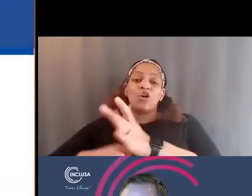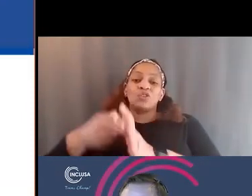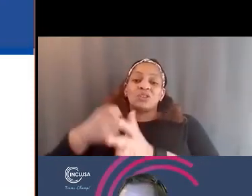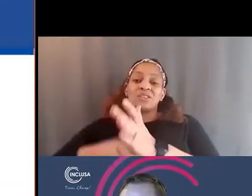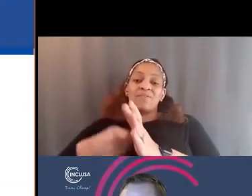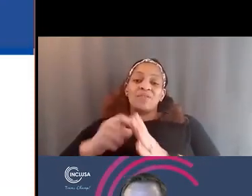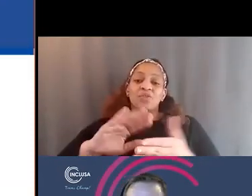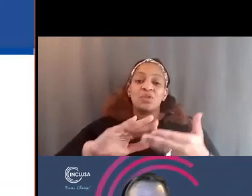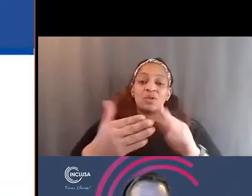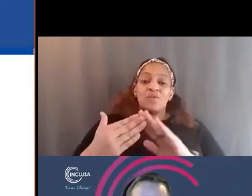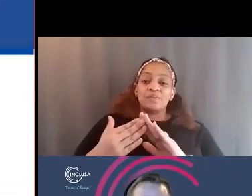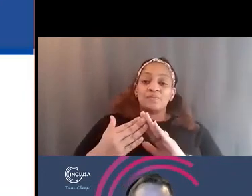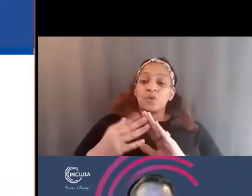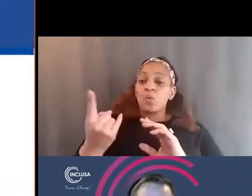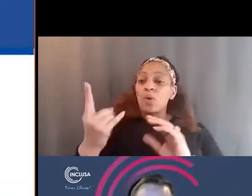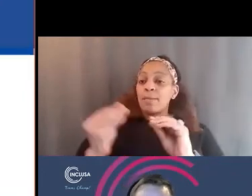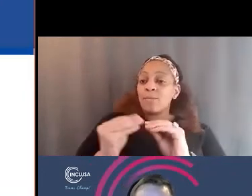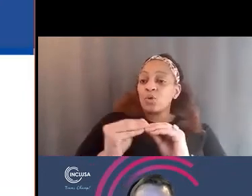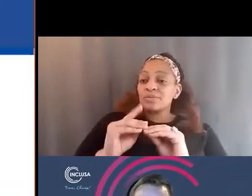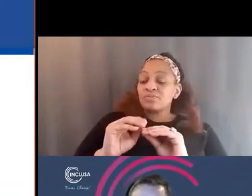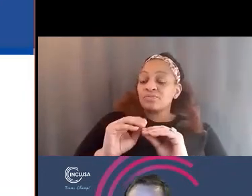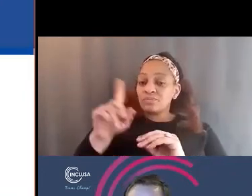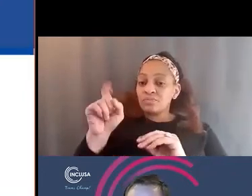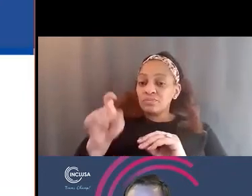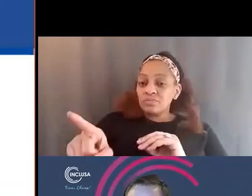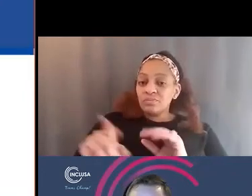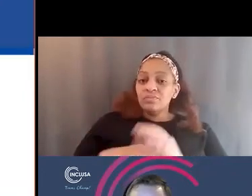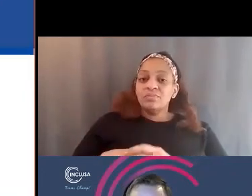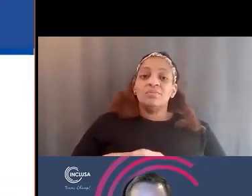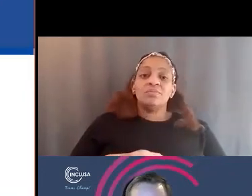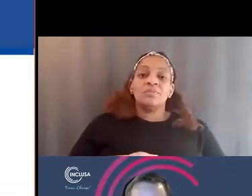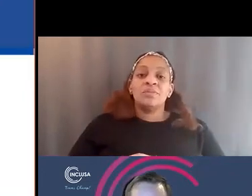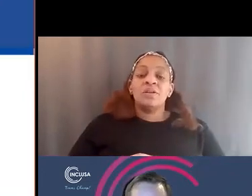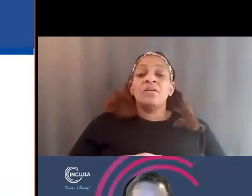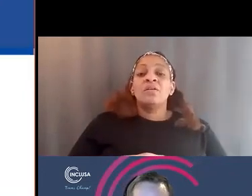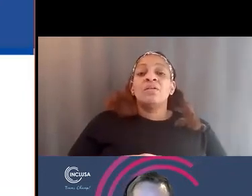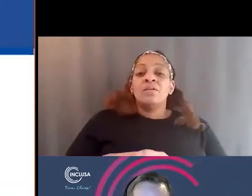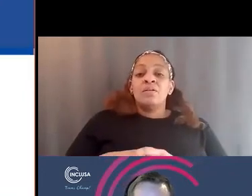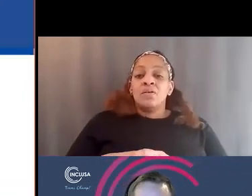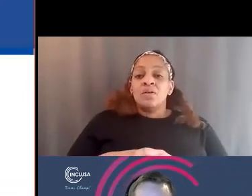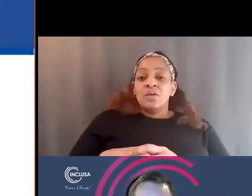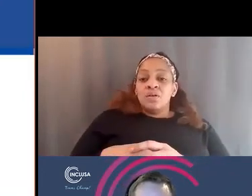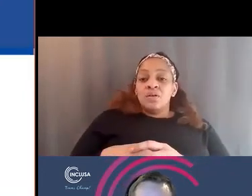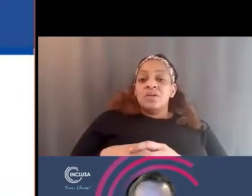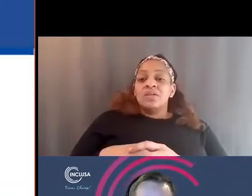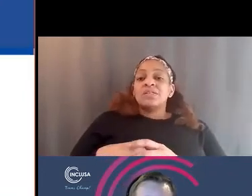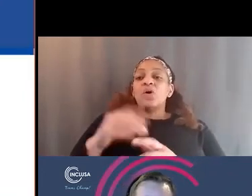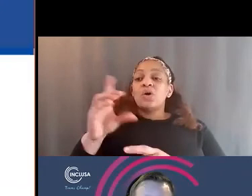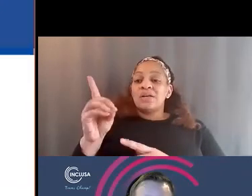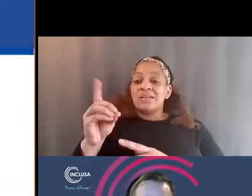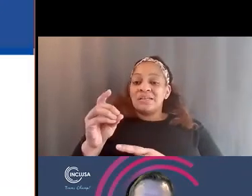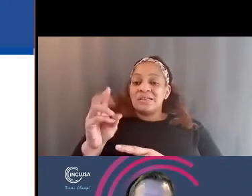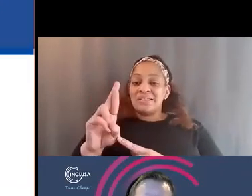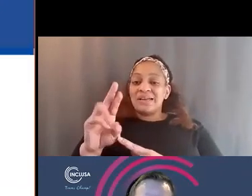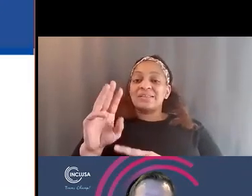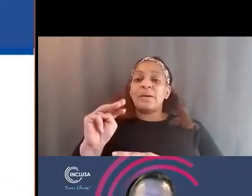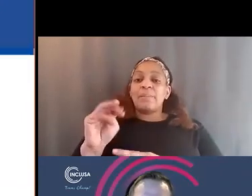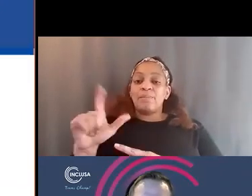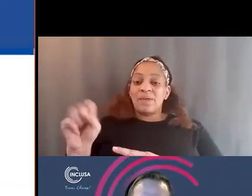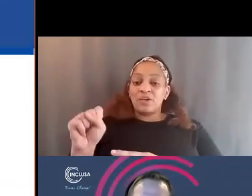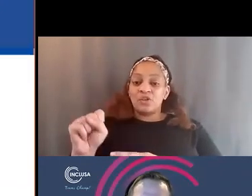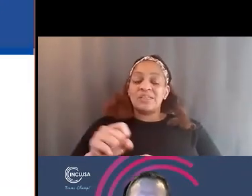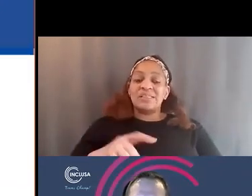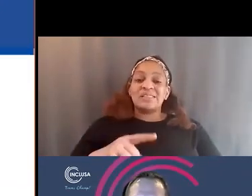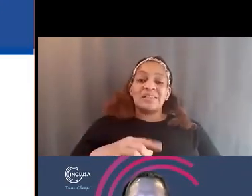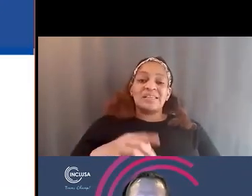Excellent, Chris. And just one more for you. Oh, Lisa is typing the answer. So Phil, Dr. Mills is typing the answer to your question. How does